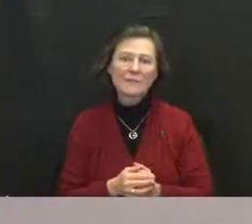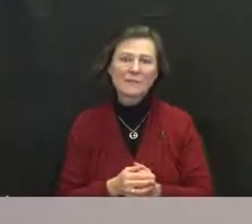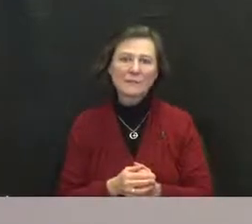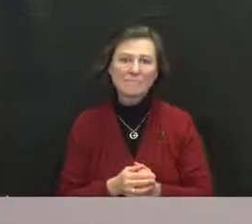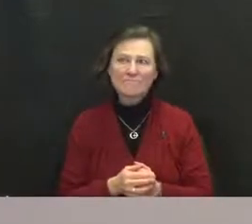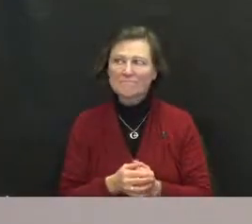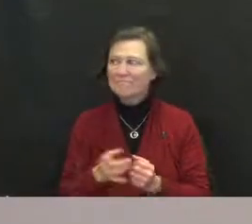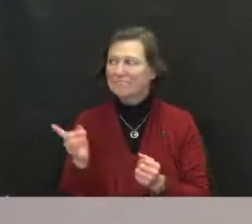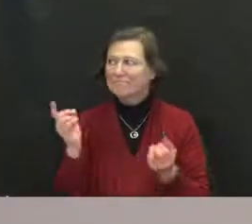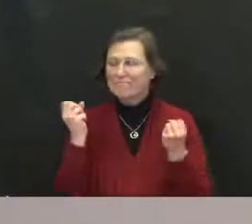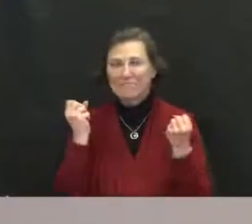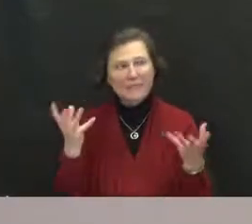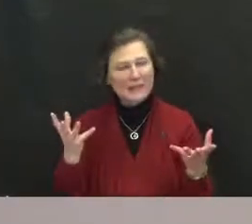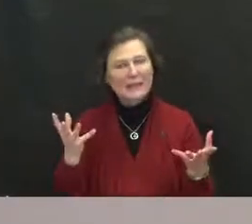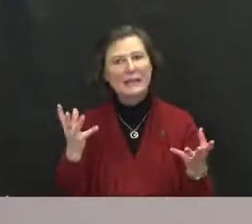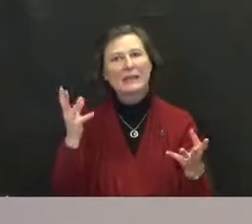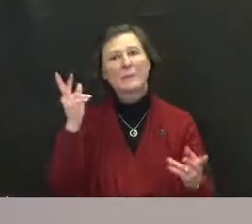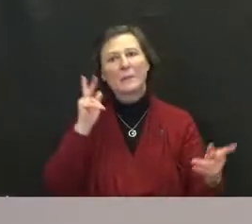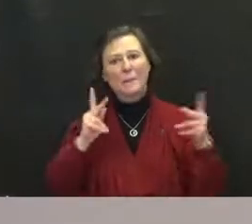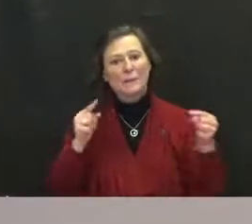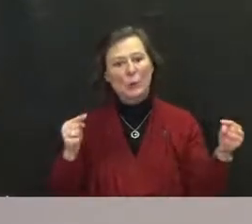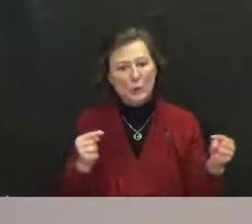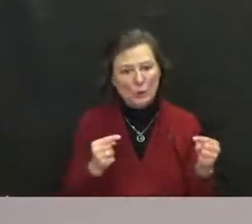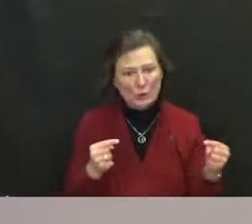So many hurting and displaced.